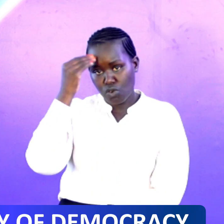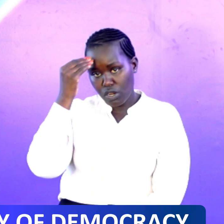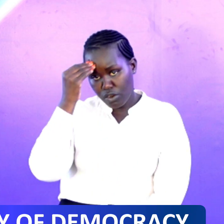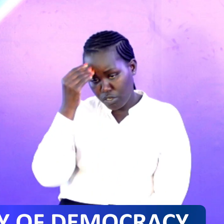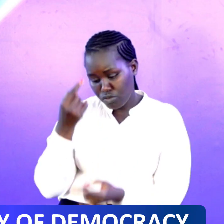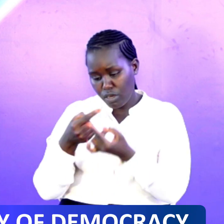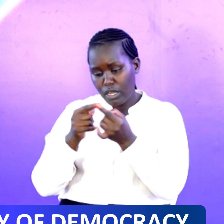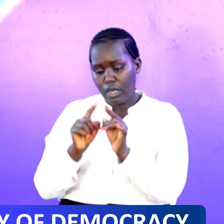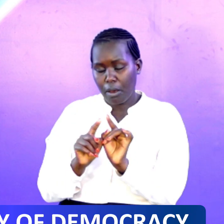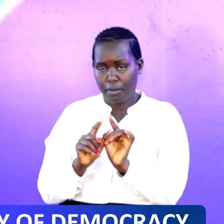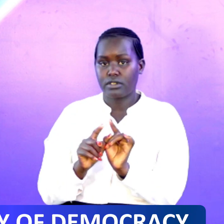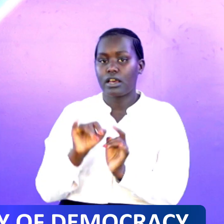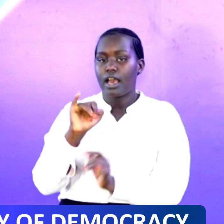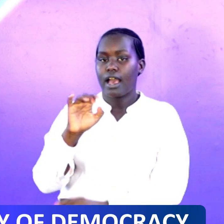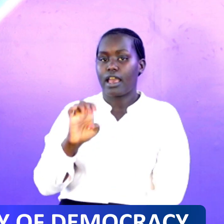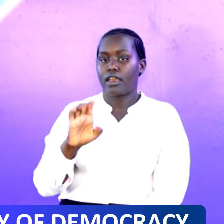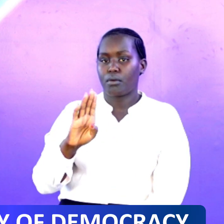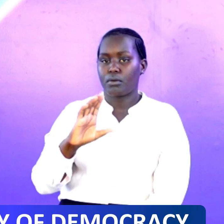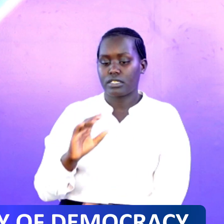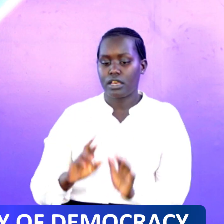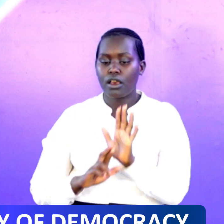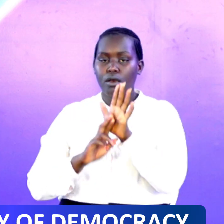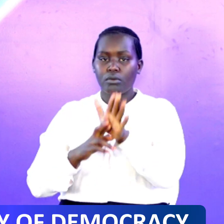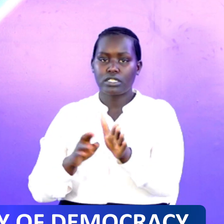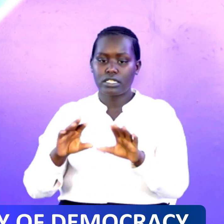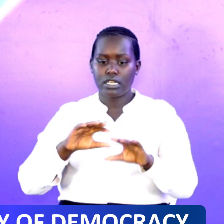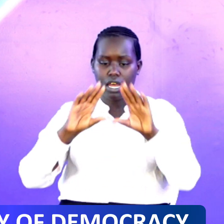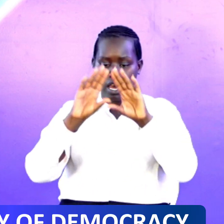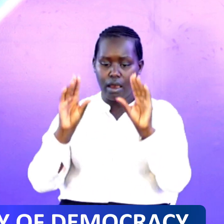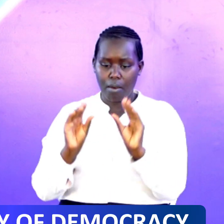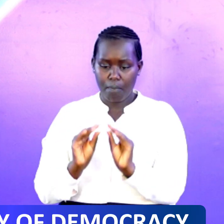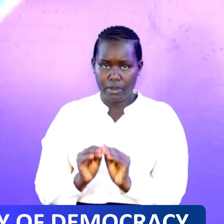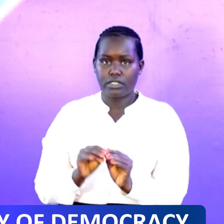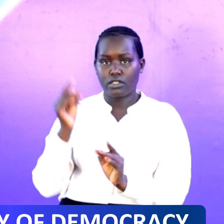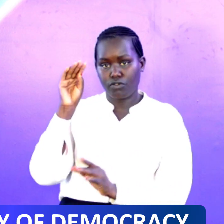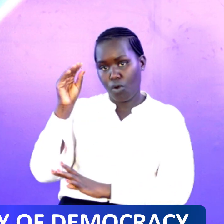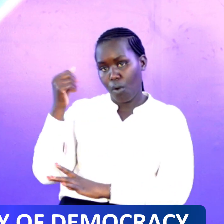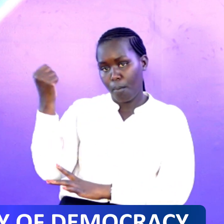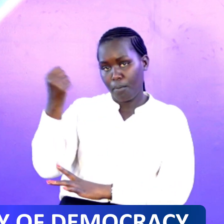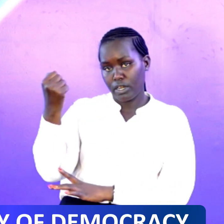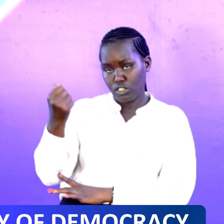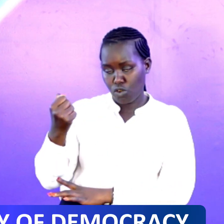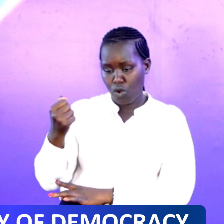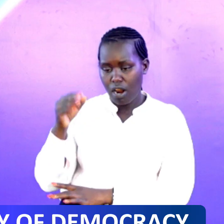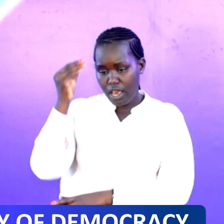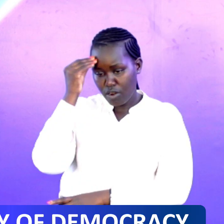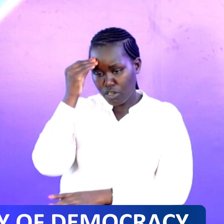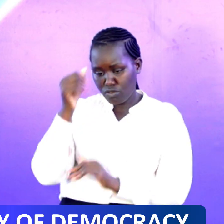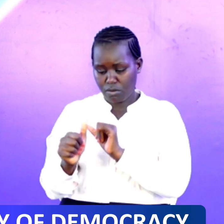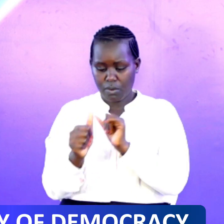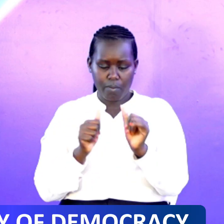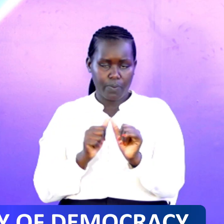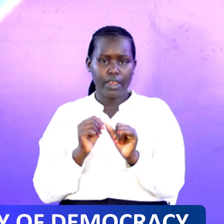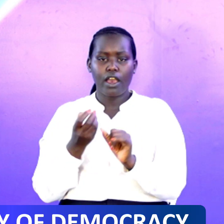question is, has IBC ever presented a budget for political education and they have been denied? Yeah. Or they present budgets